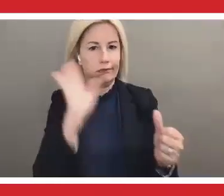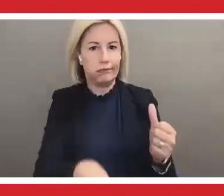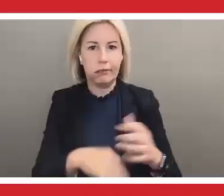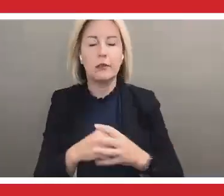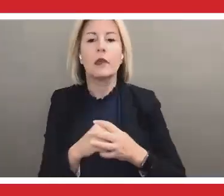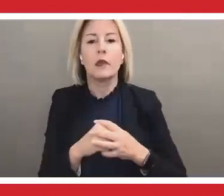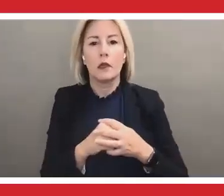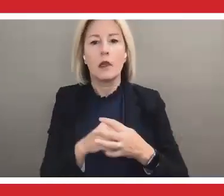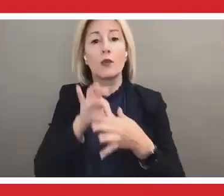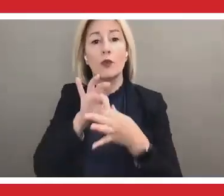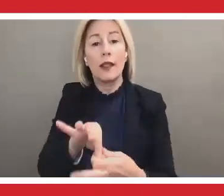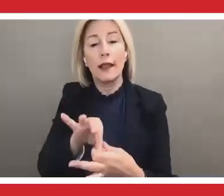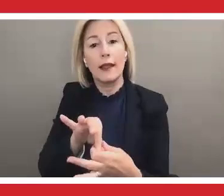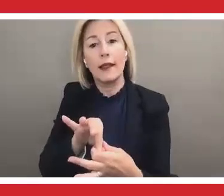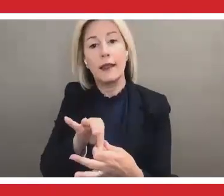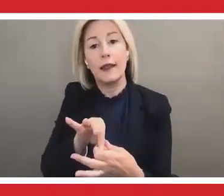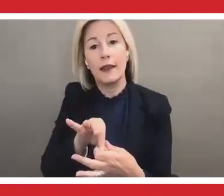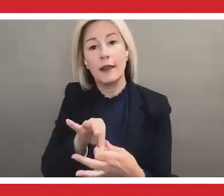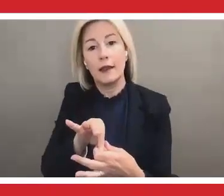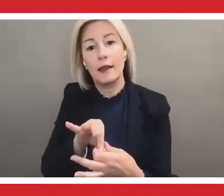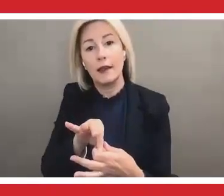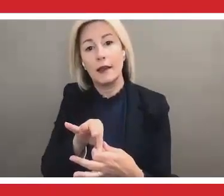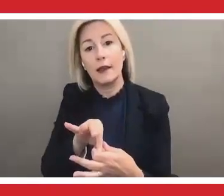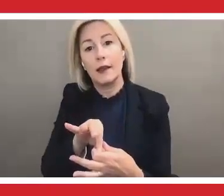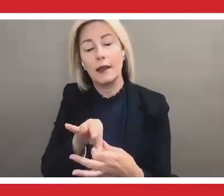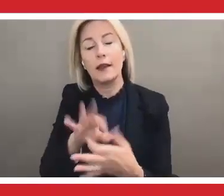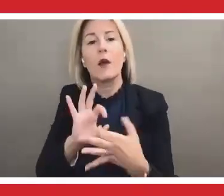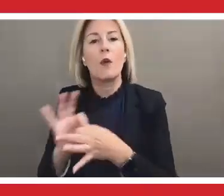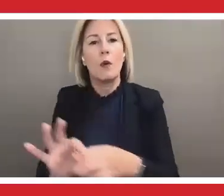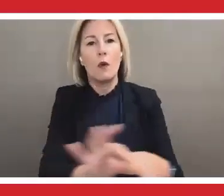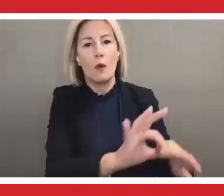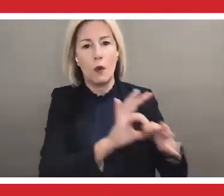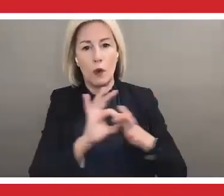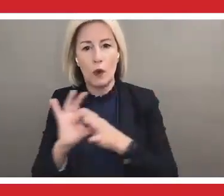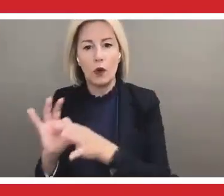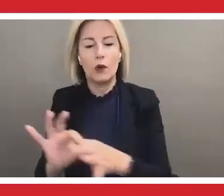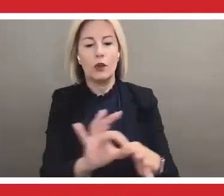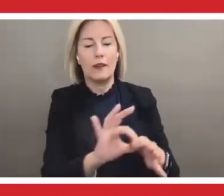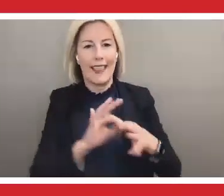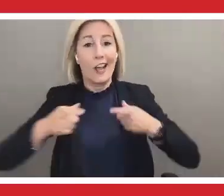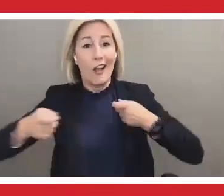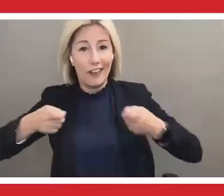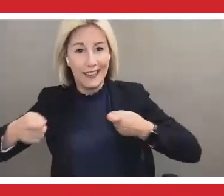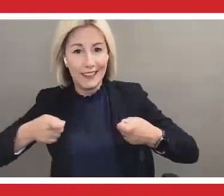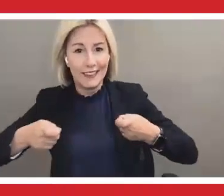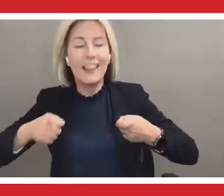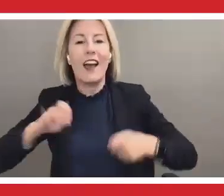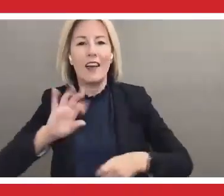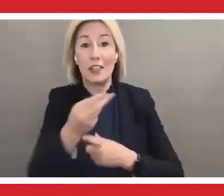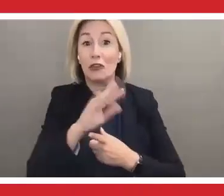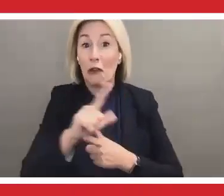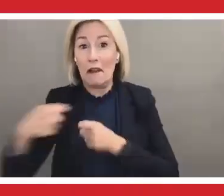with the coordination, the governance of the digital governance. Let me use